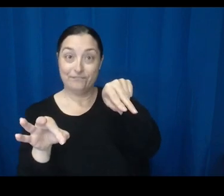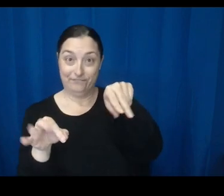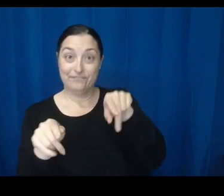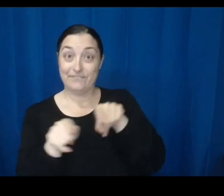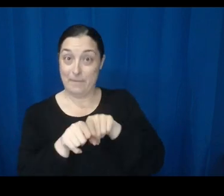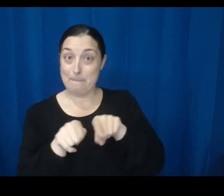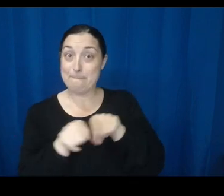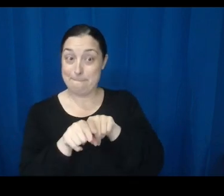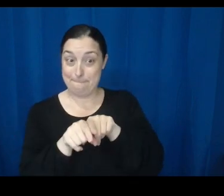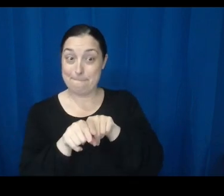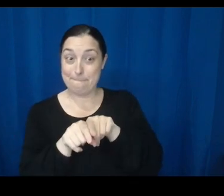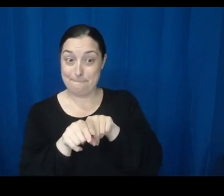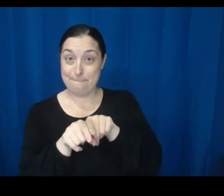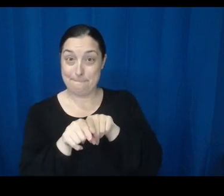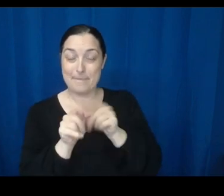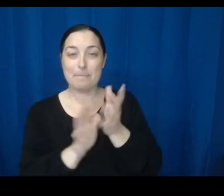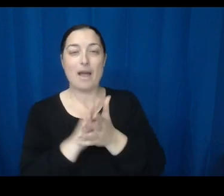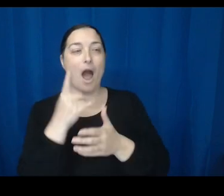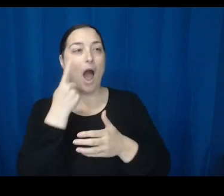of looking.